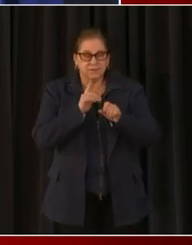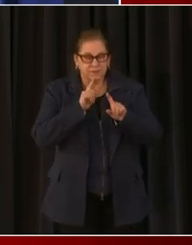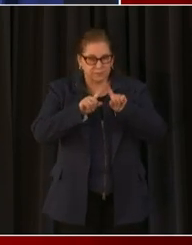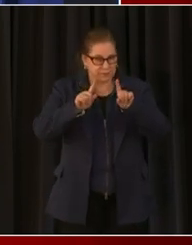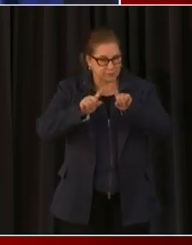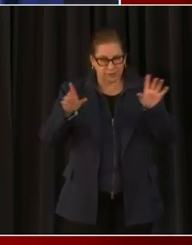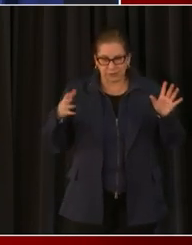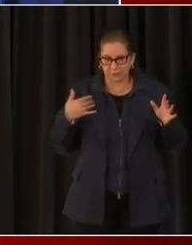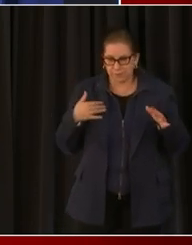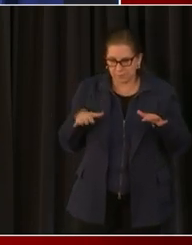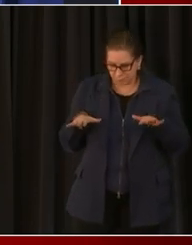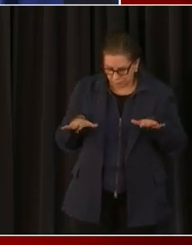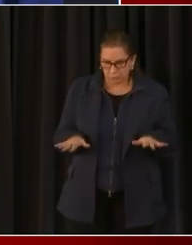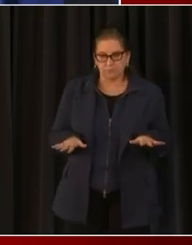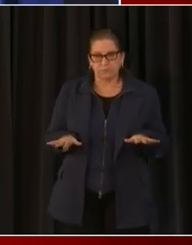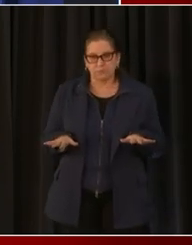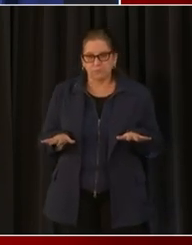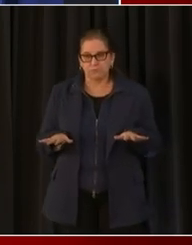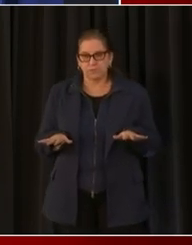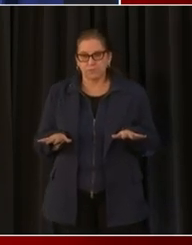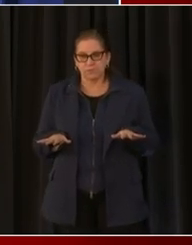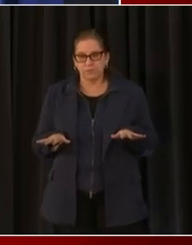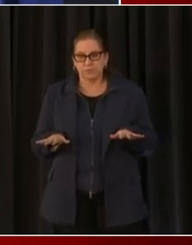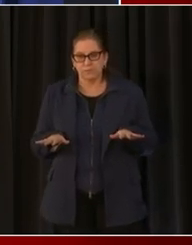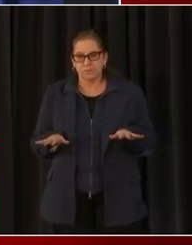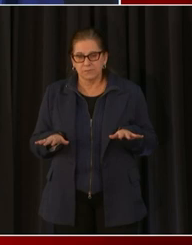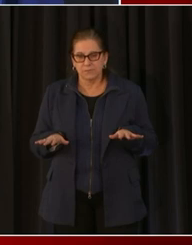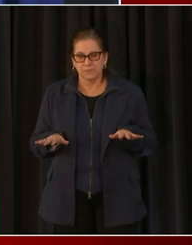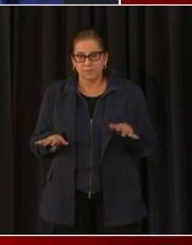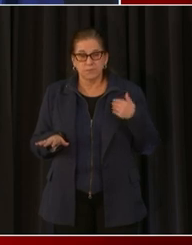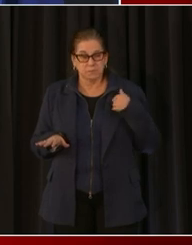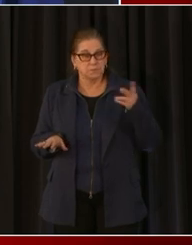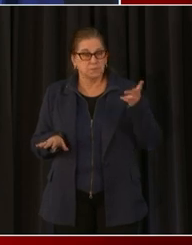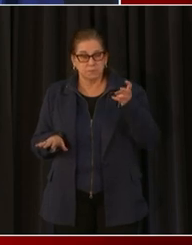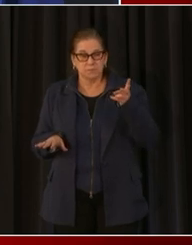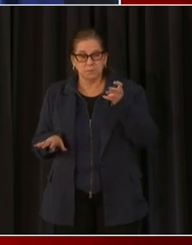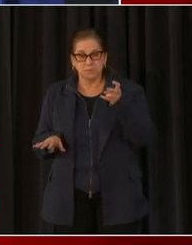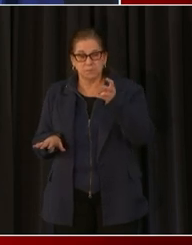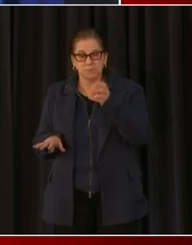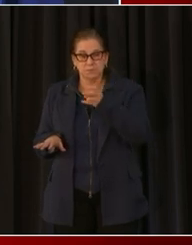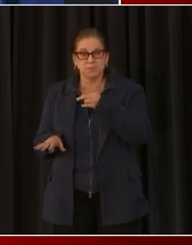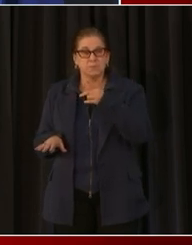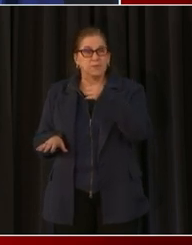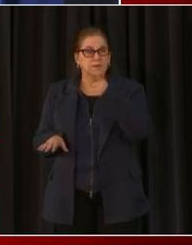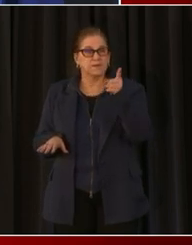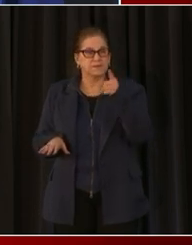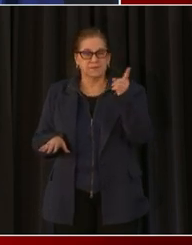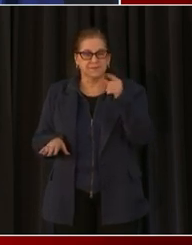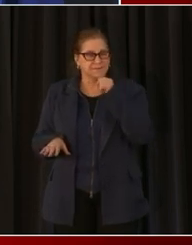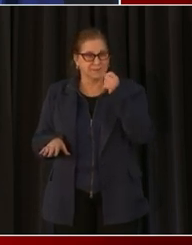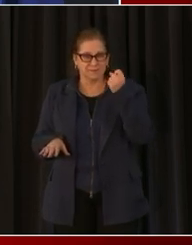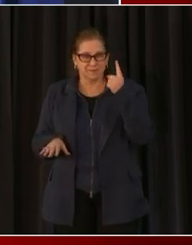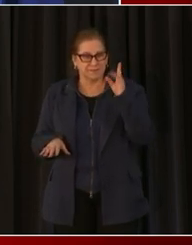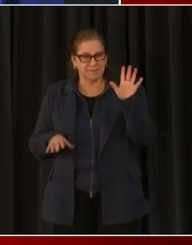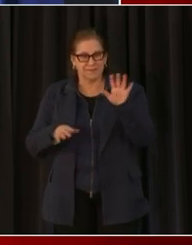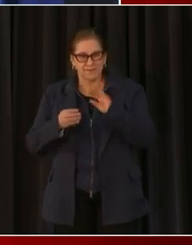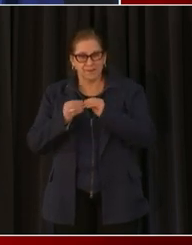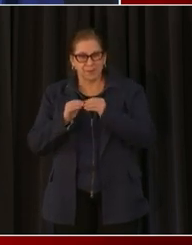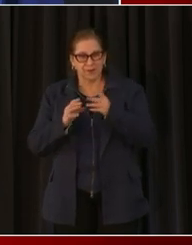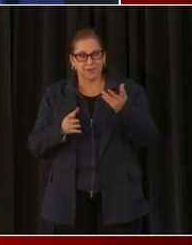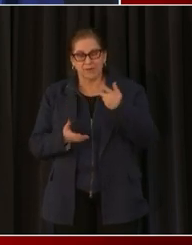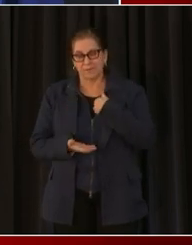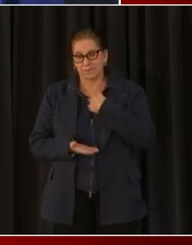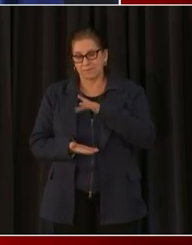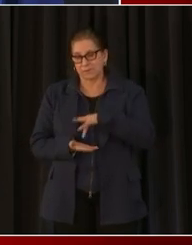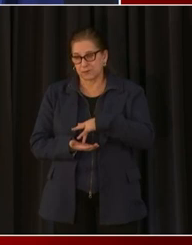my understanding that some of them pull from multiple sources without completely understanding the source data. So